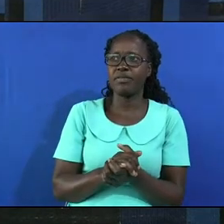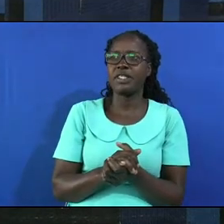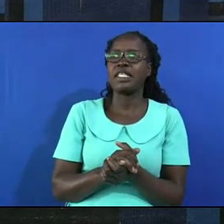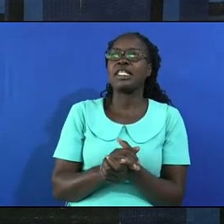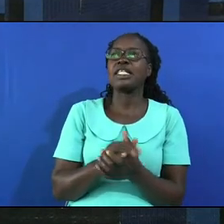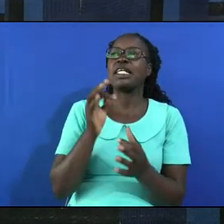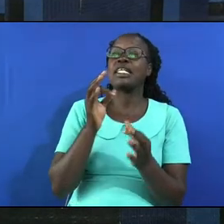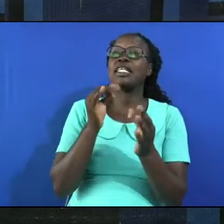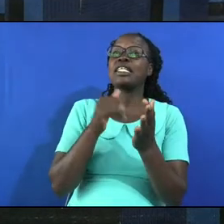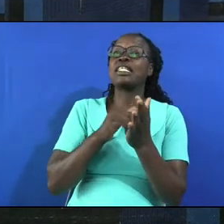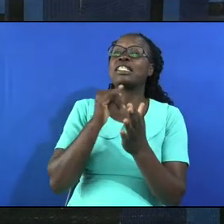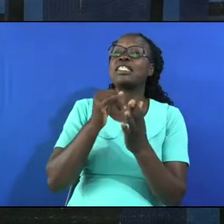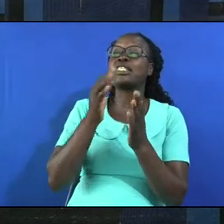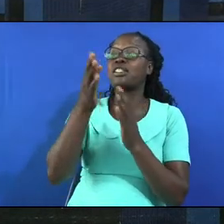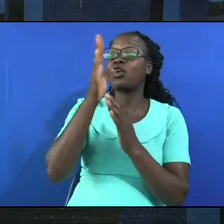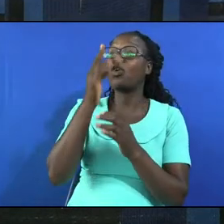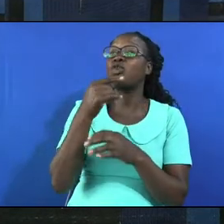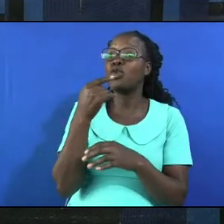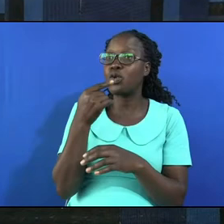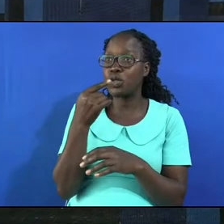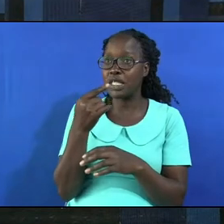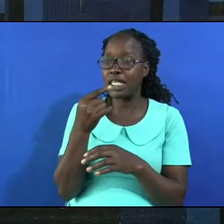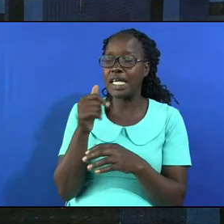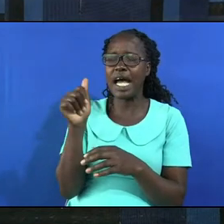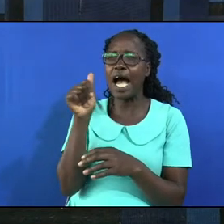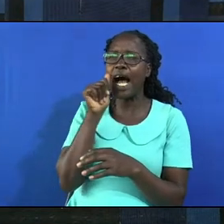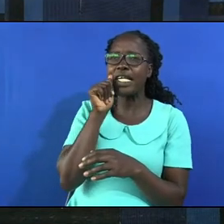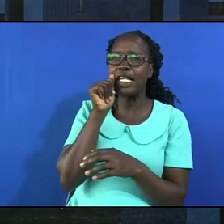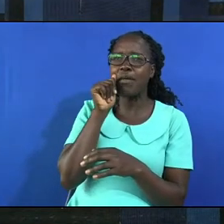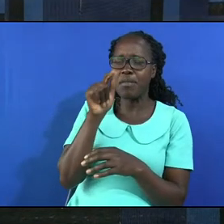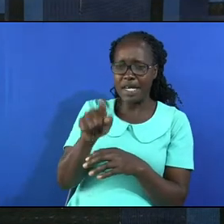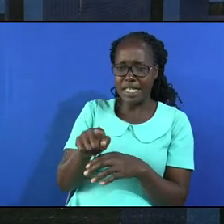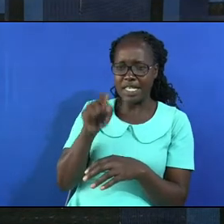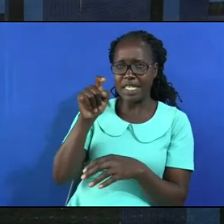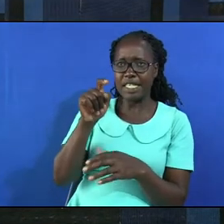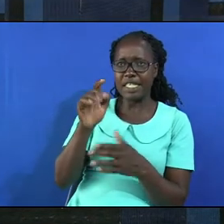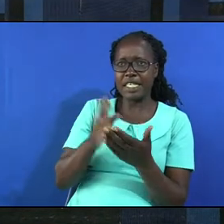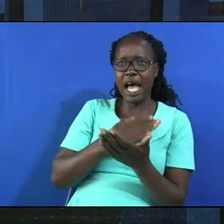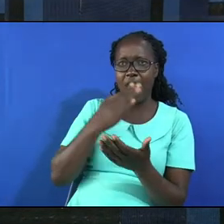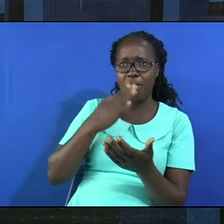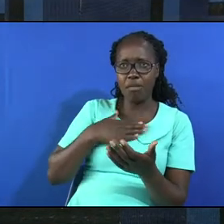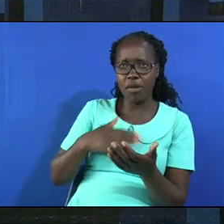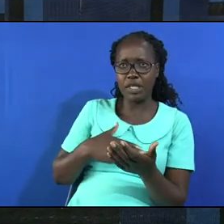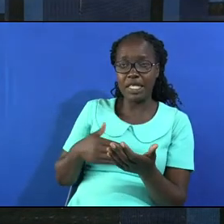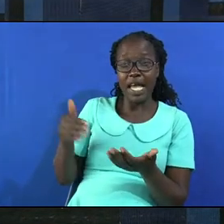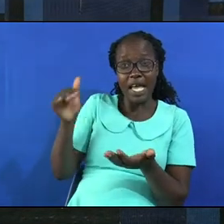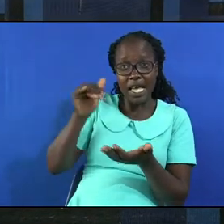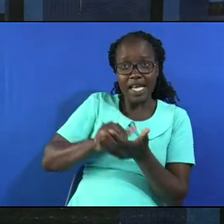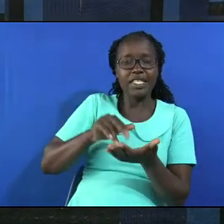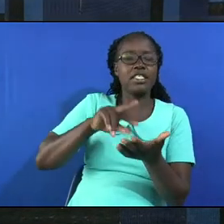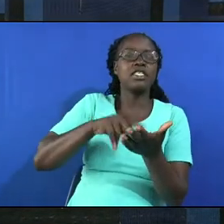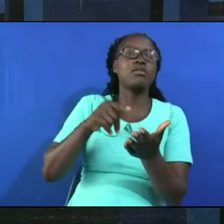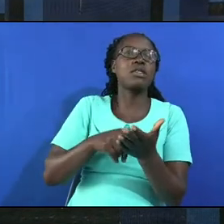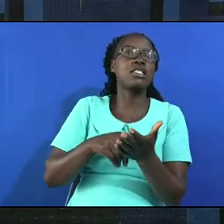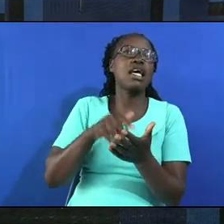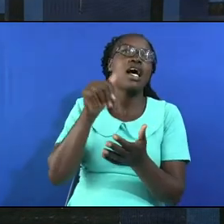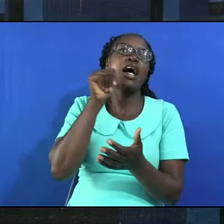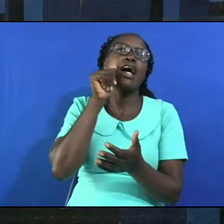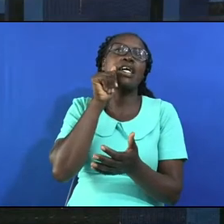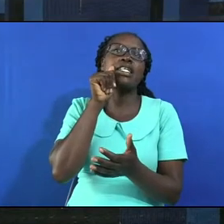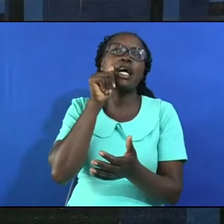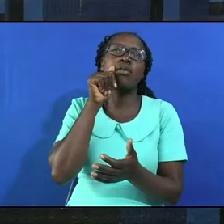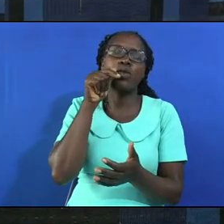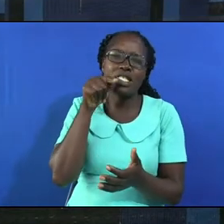is God who said that Adam needs somebody else. That means Adam